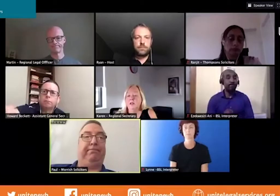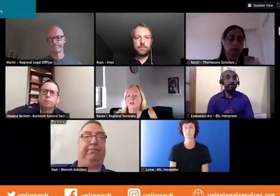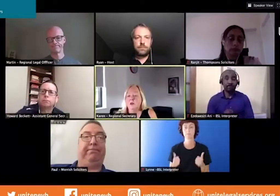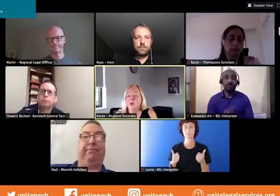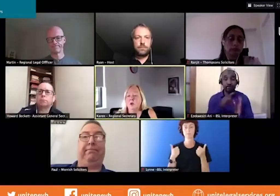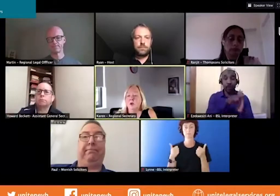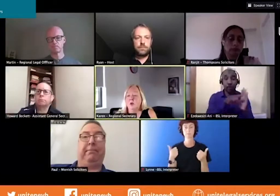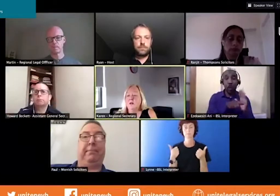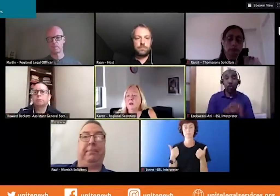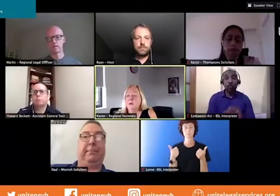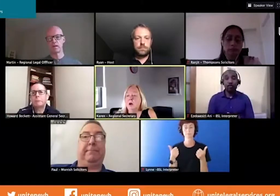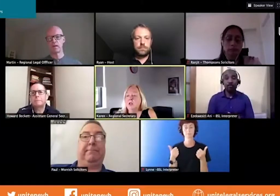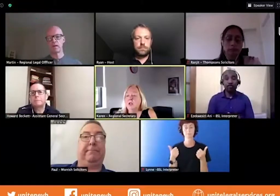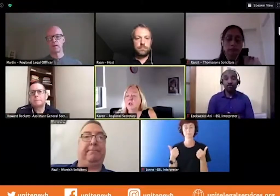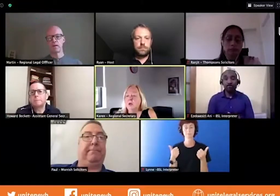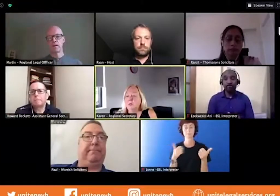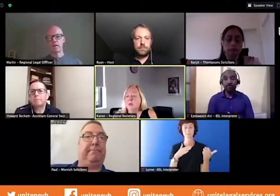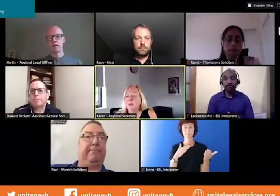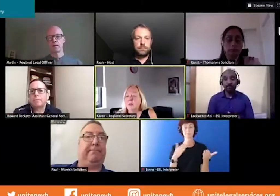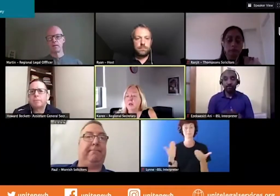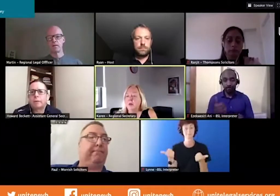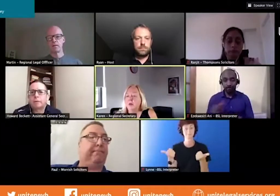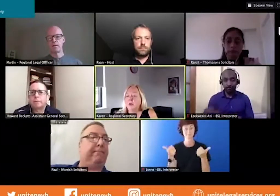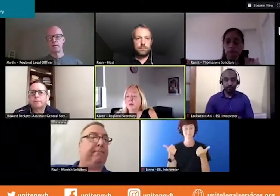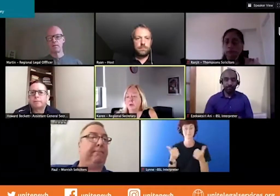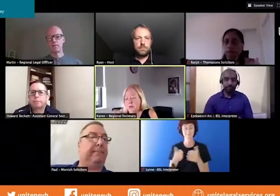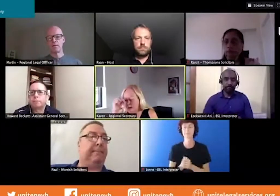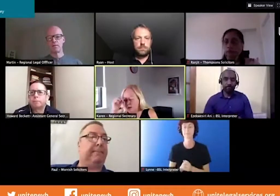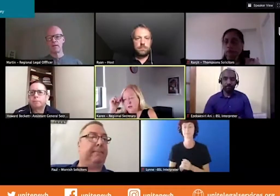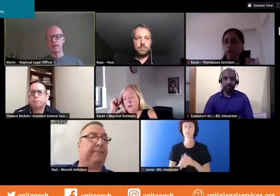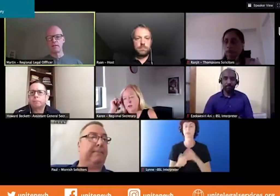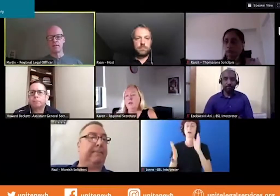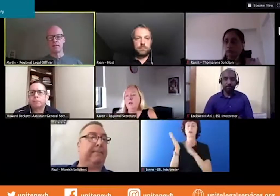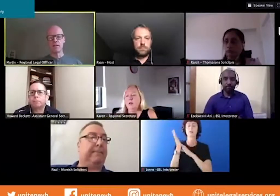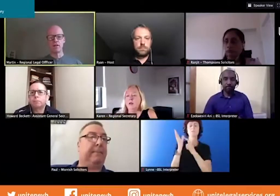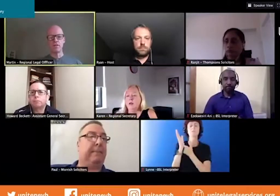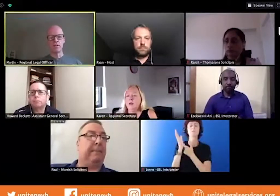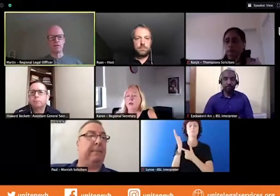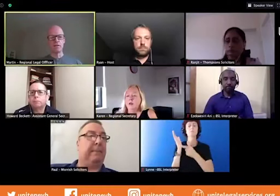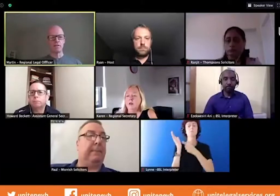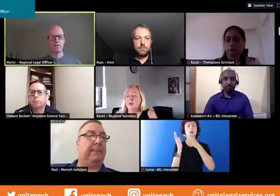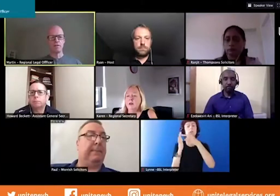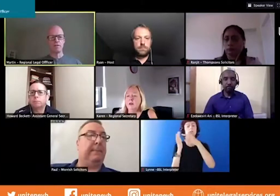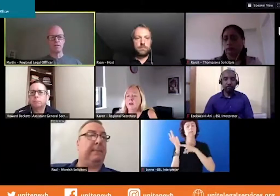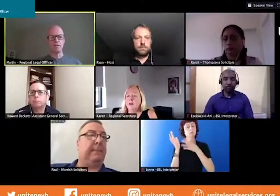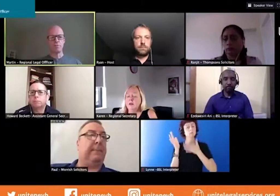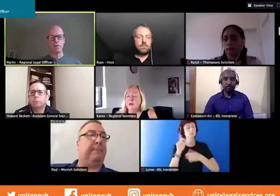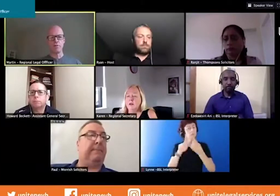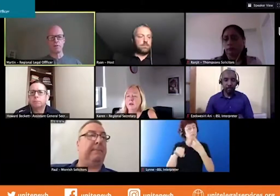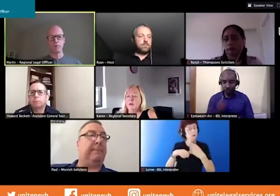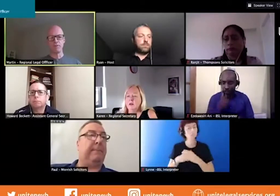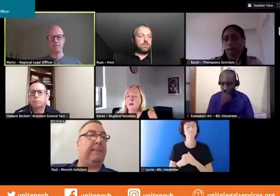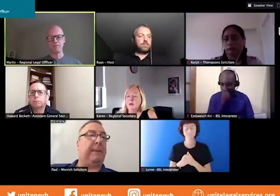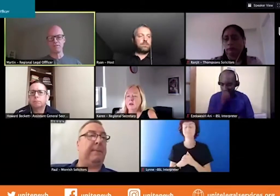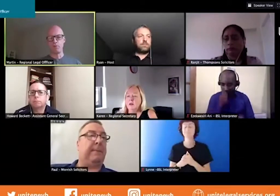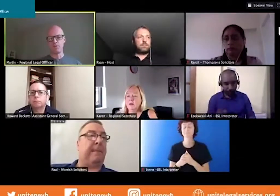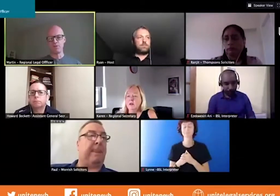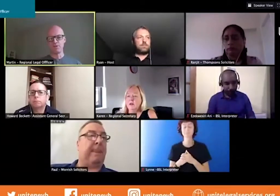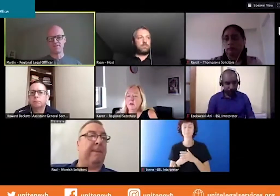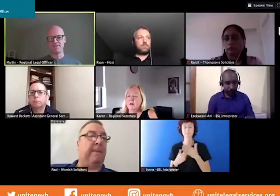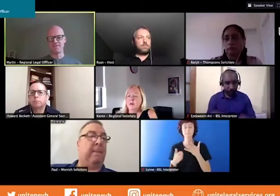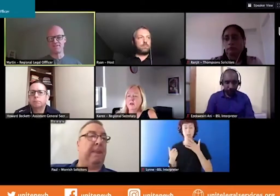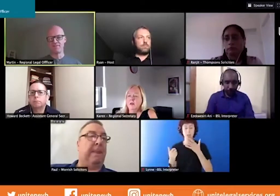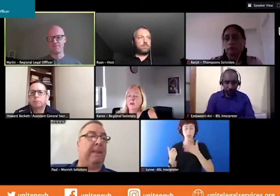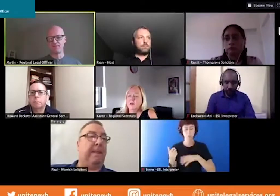Thanks very much, Paul. Martin, do you want to pick up on that one? Yeah, thanks, Karen. I just want to sort of pick up on the point that Paul